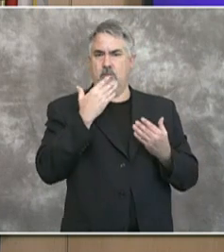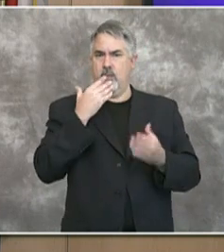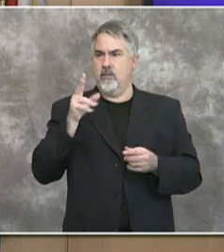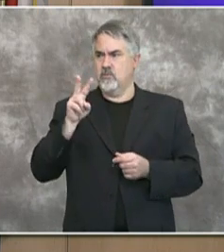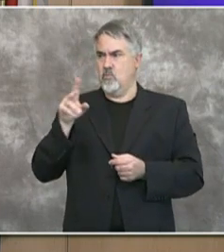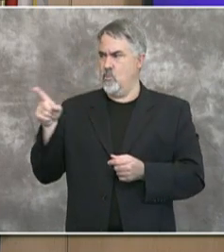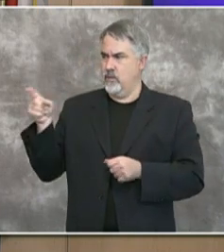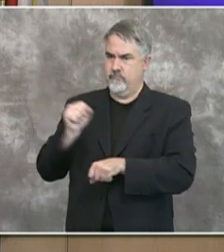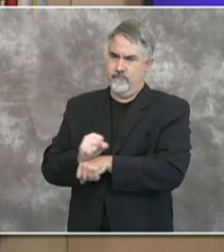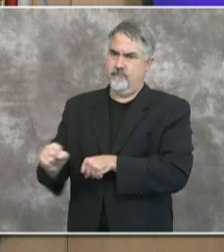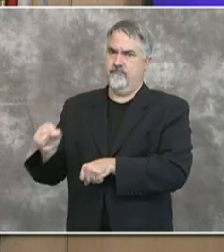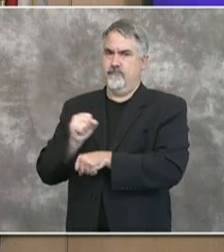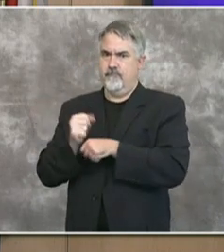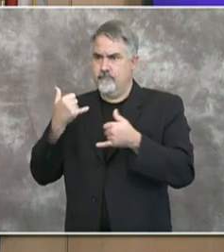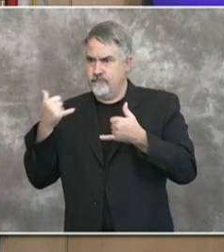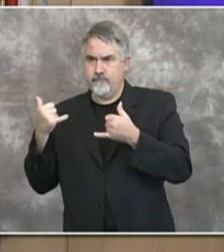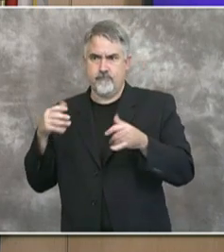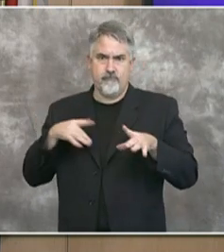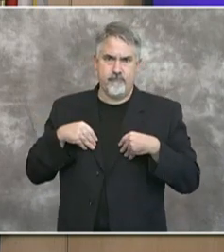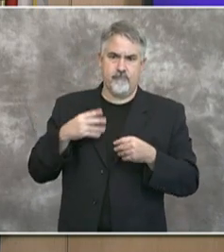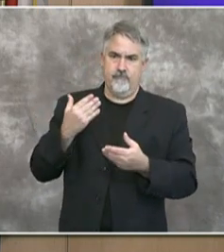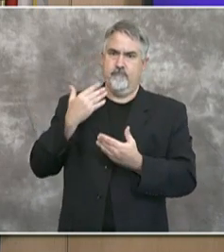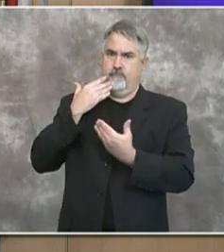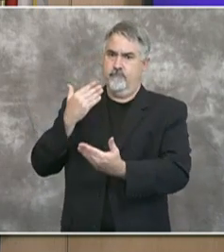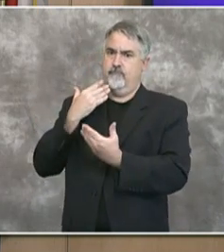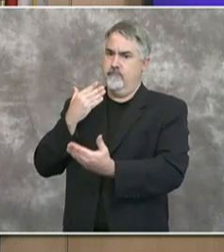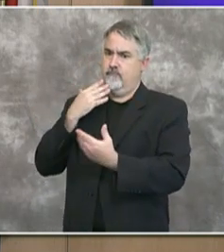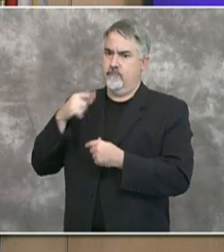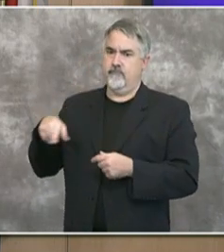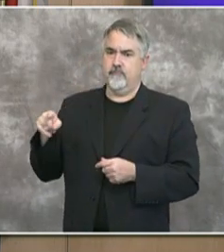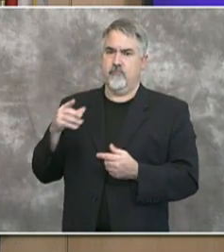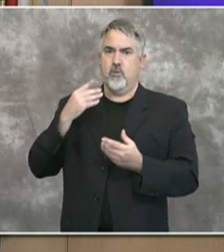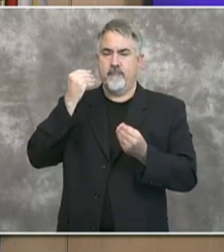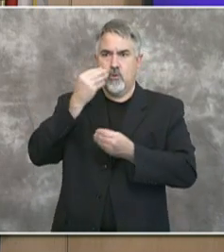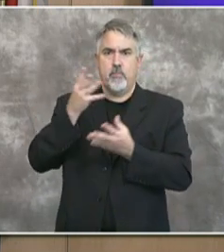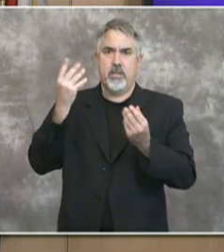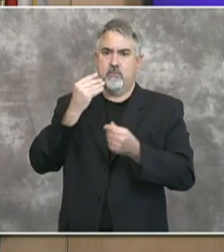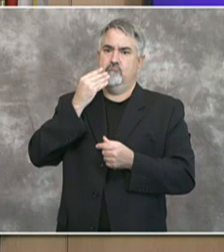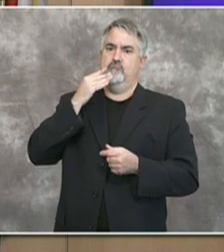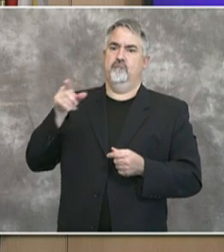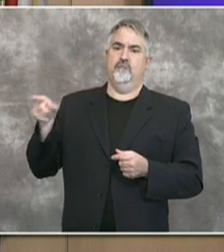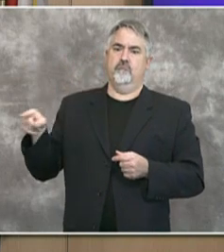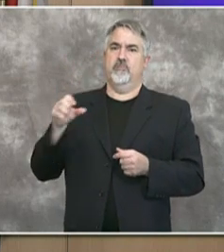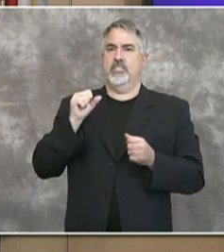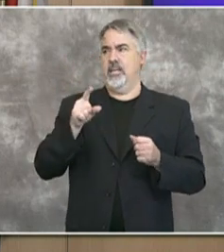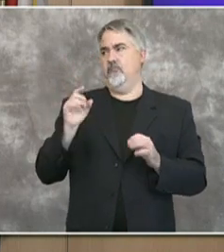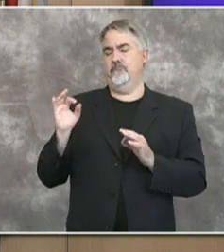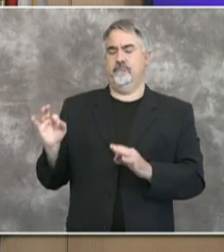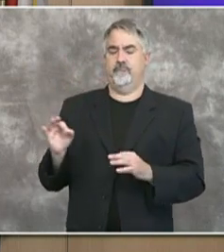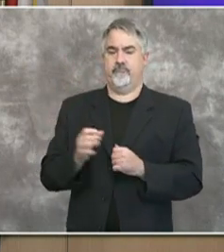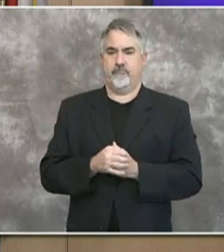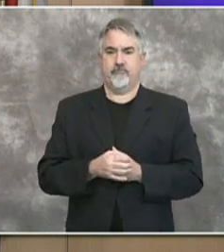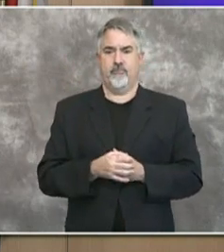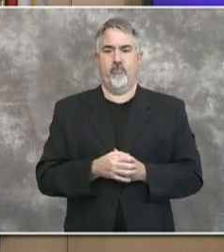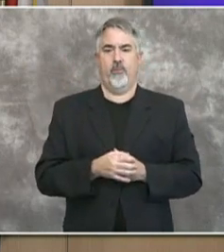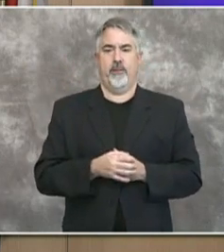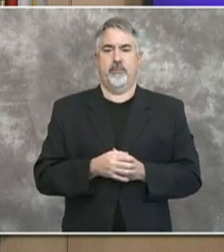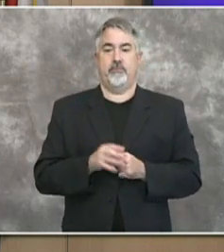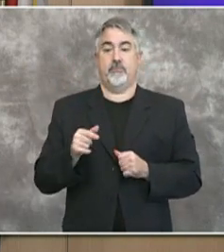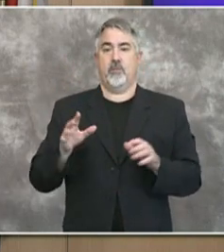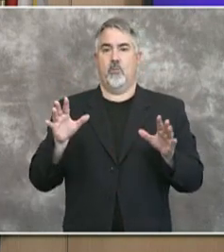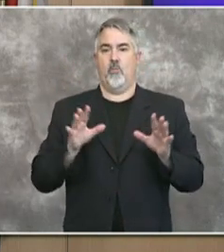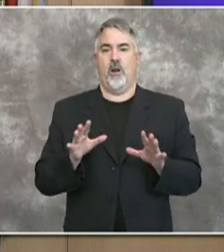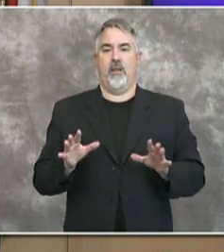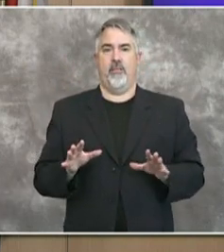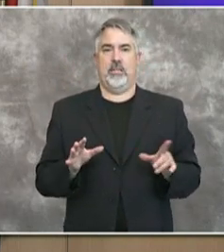doing in providing reliable information to the citizens of San Diego County. We know the weather this weekend is going to be outstanding,